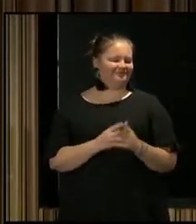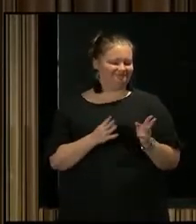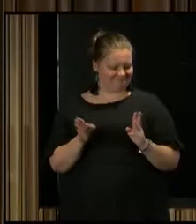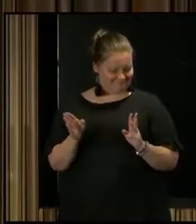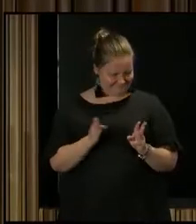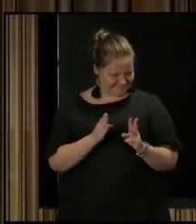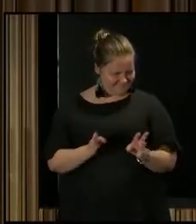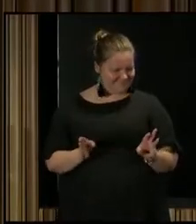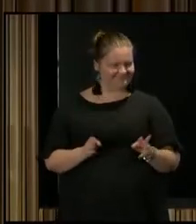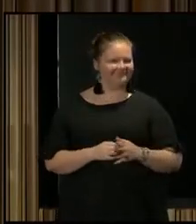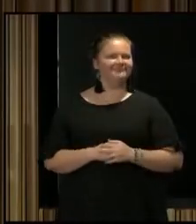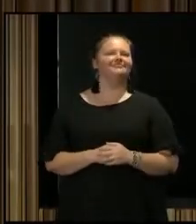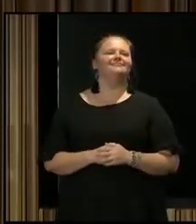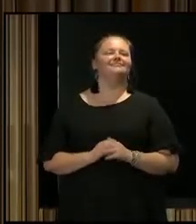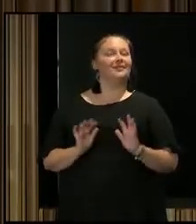da da da da da.